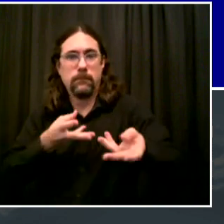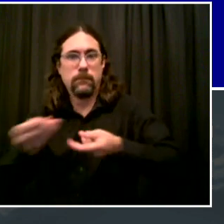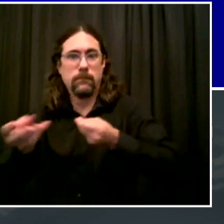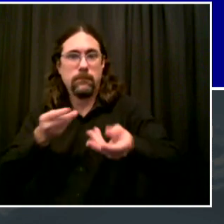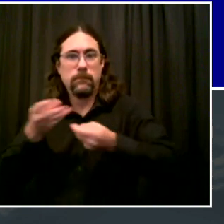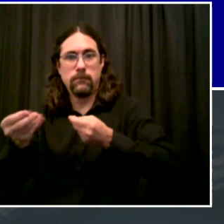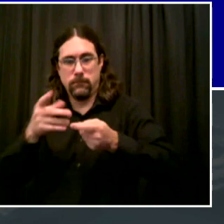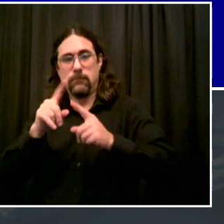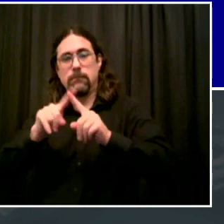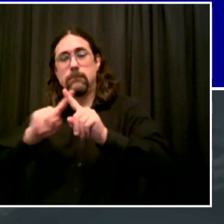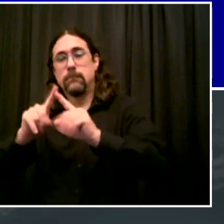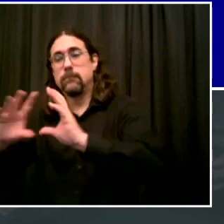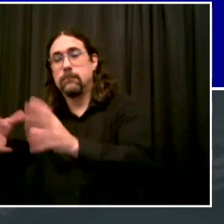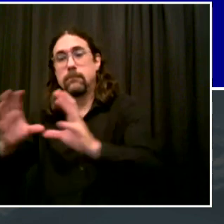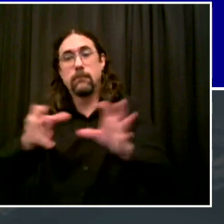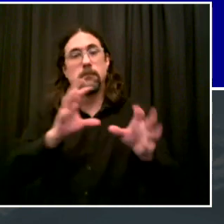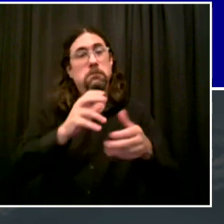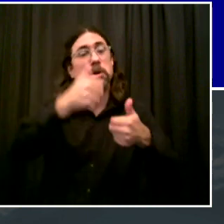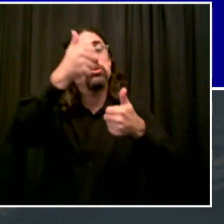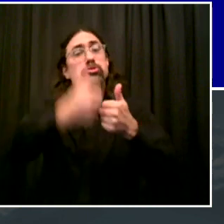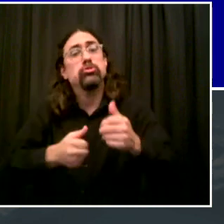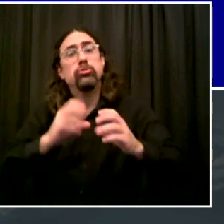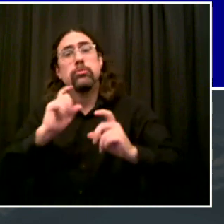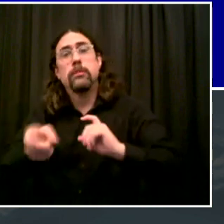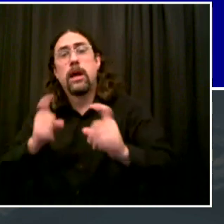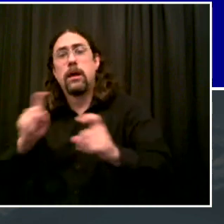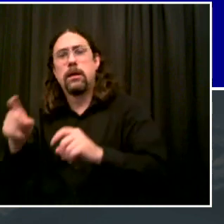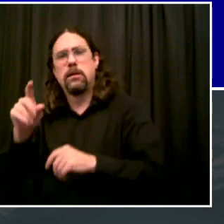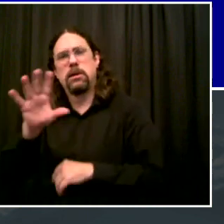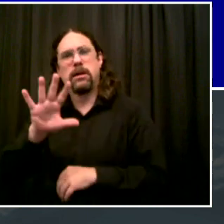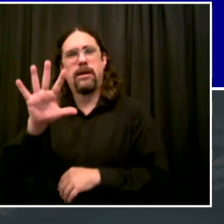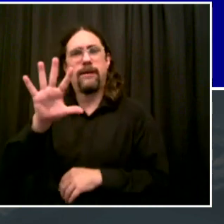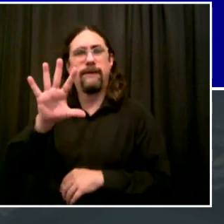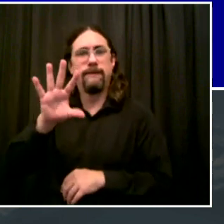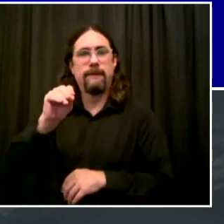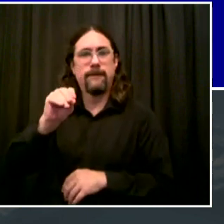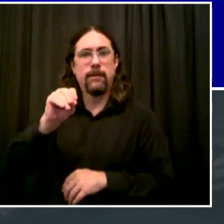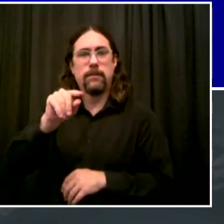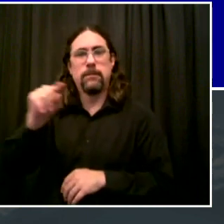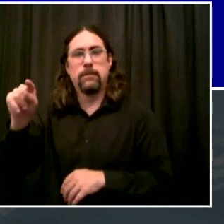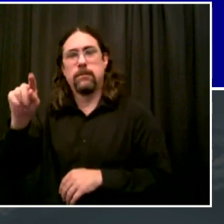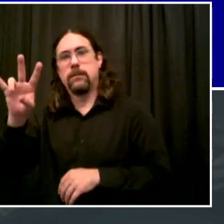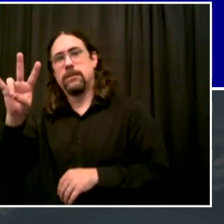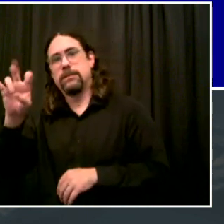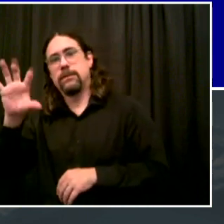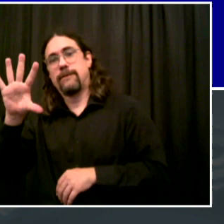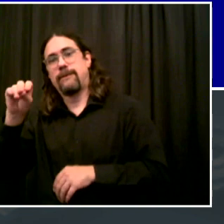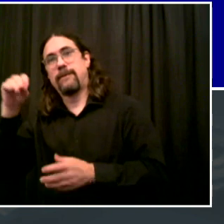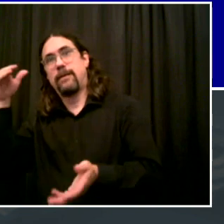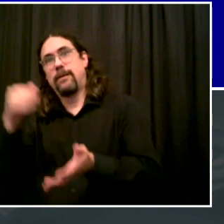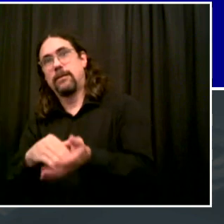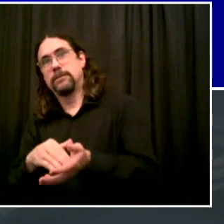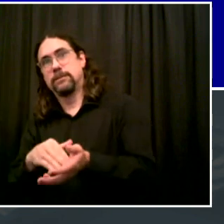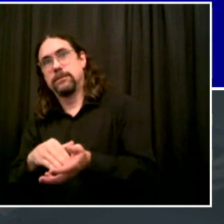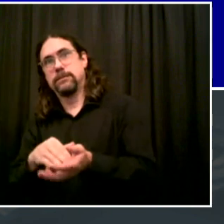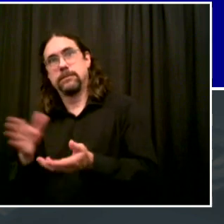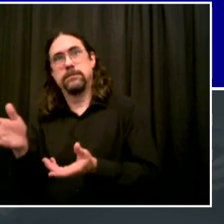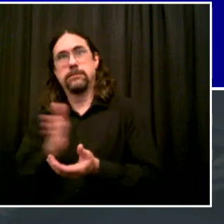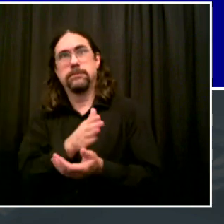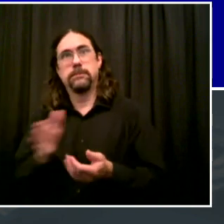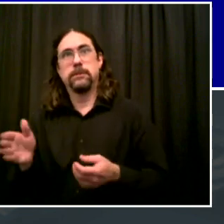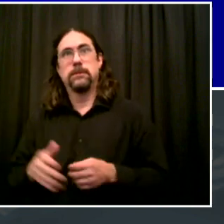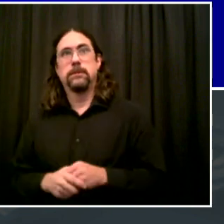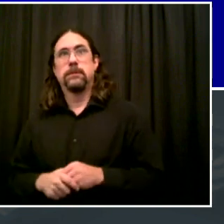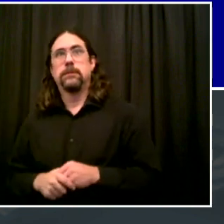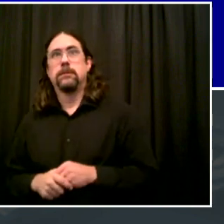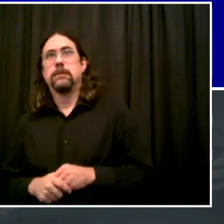in partnership with the Department of Health, we are launching a new hyperlocal response to prevent the spread at the grassroots level. And this is